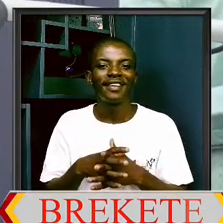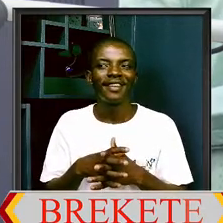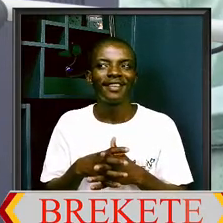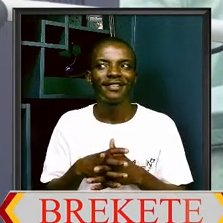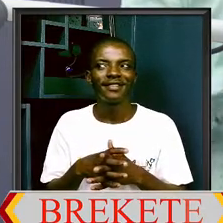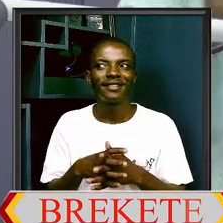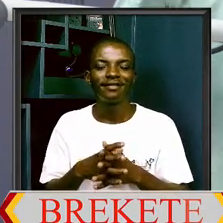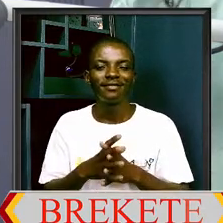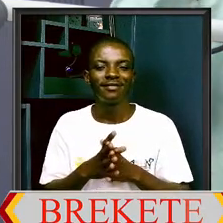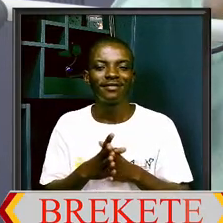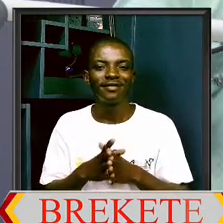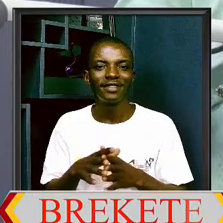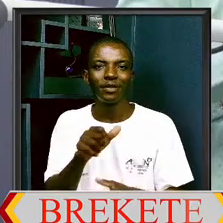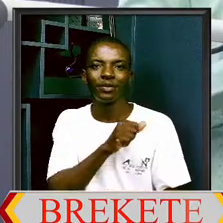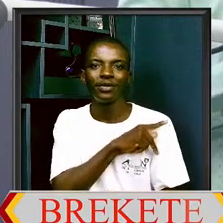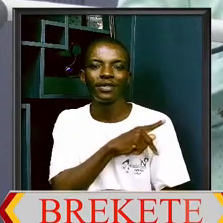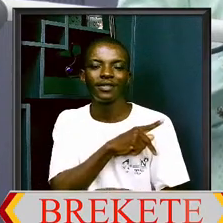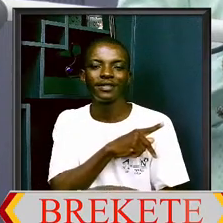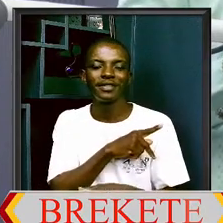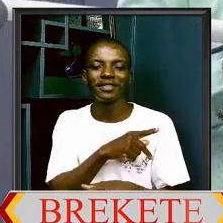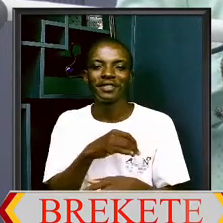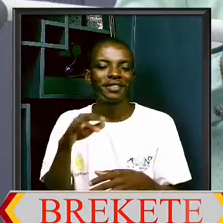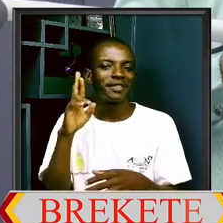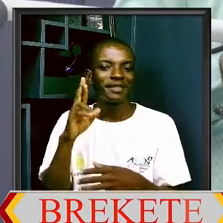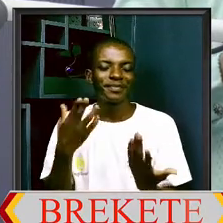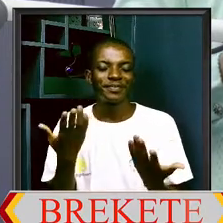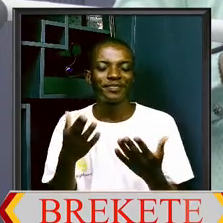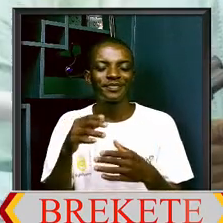cry yes ma we appreciate